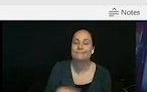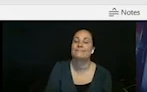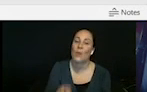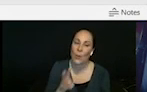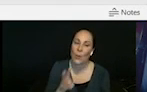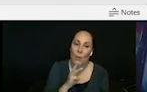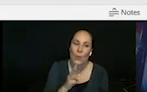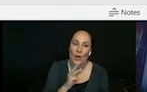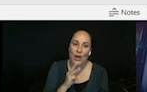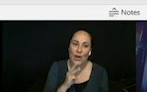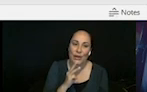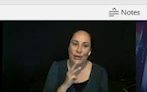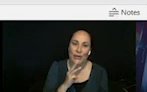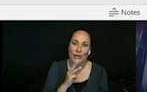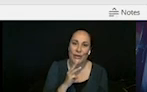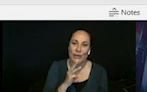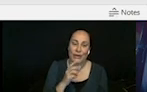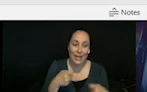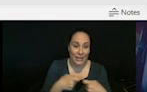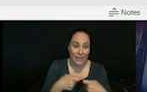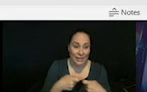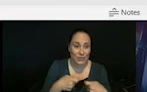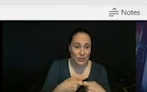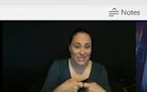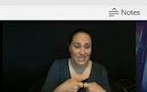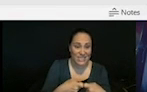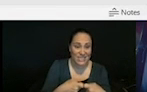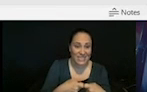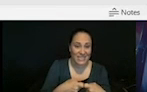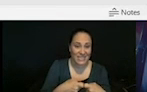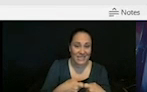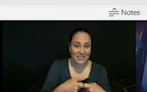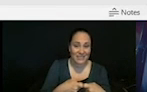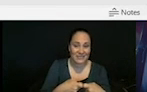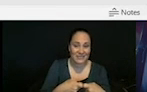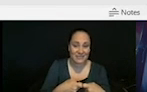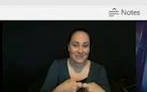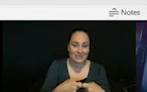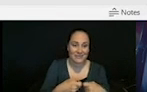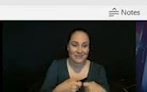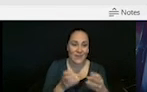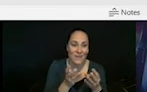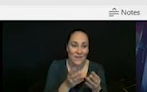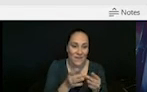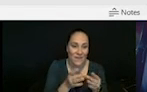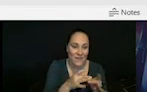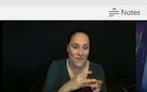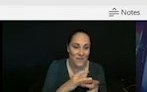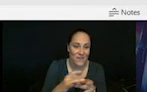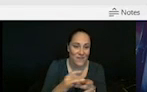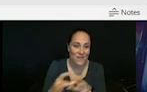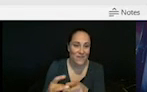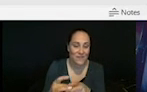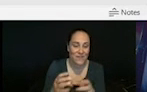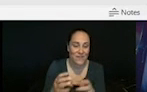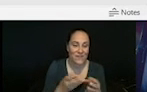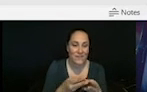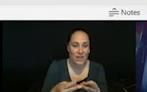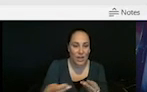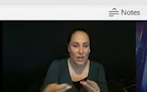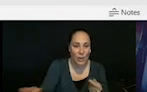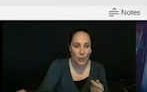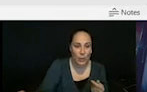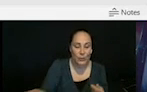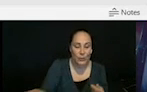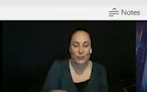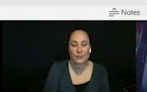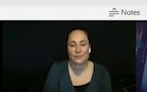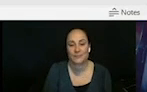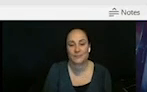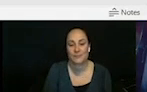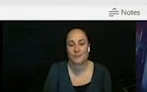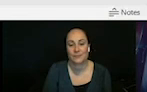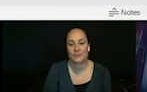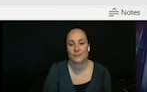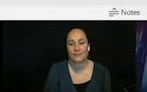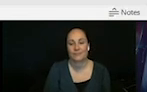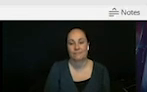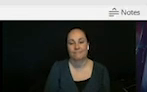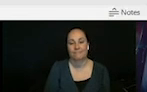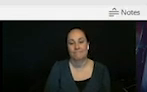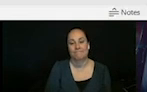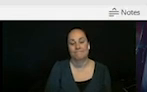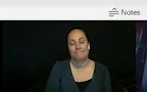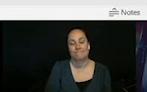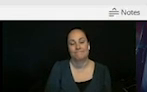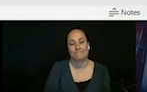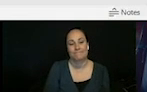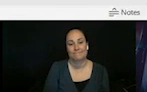Okay. Can we not have any other liquid that's not a coolant, that doesn't conduct as a coolant? Sure we can, but here are the conditions,